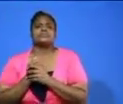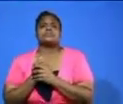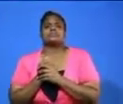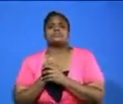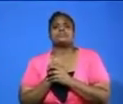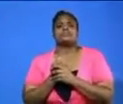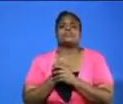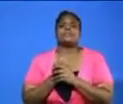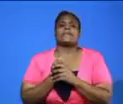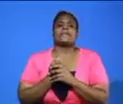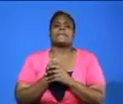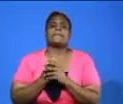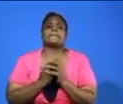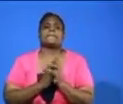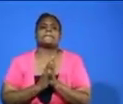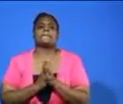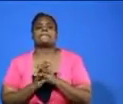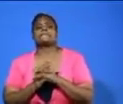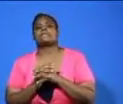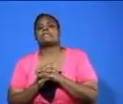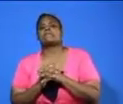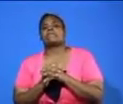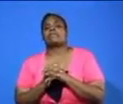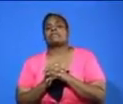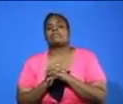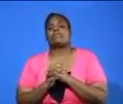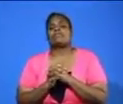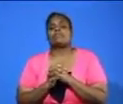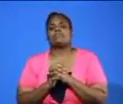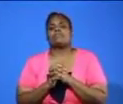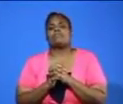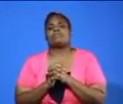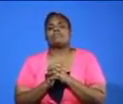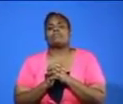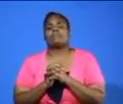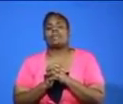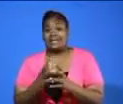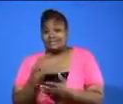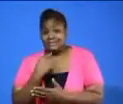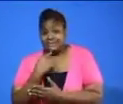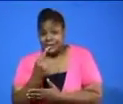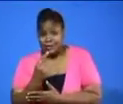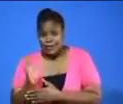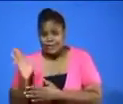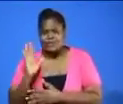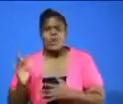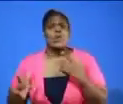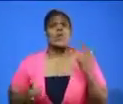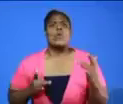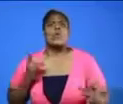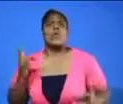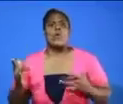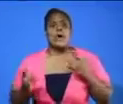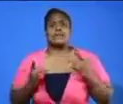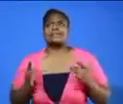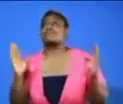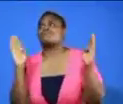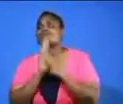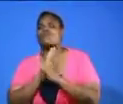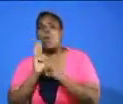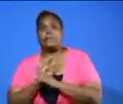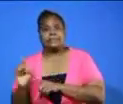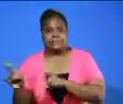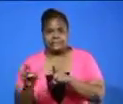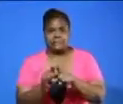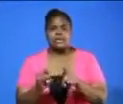I'm taking my time. So walk with the preacher. I tell you, I was excited and troubled at the same